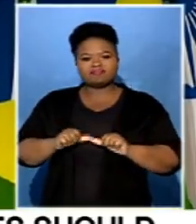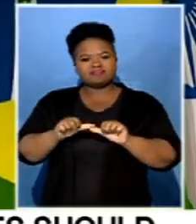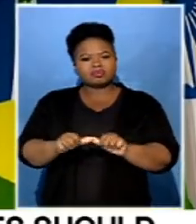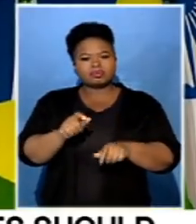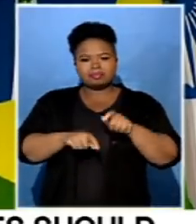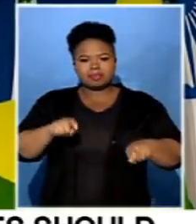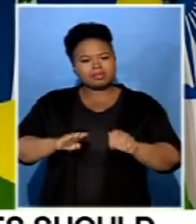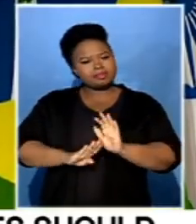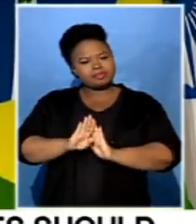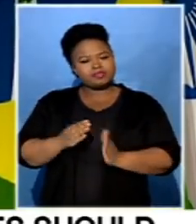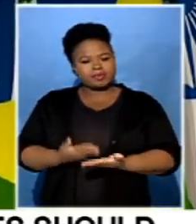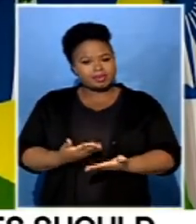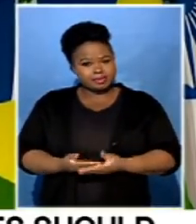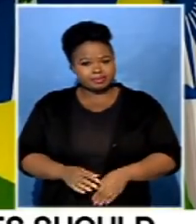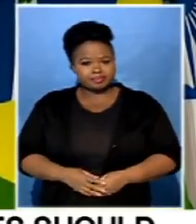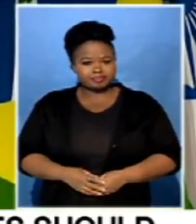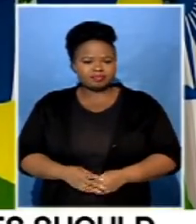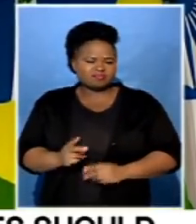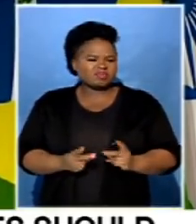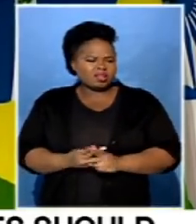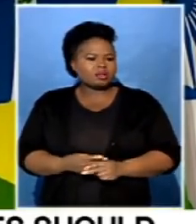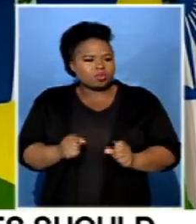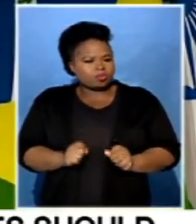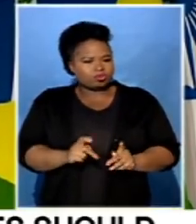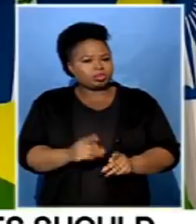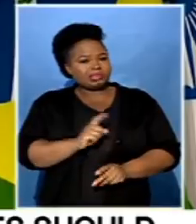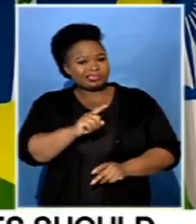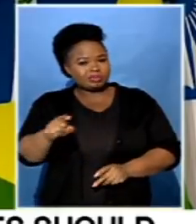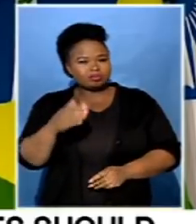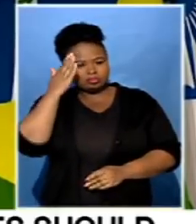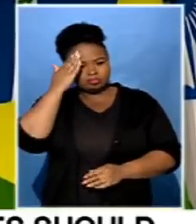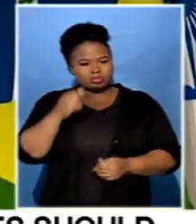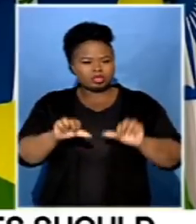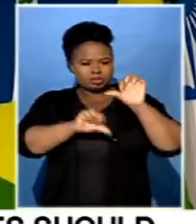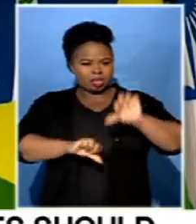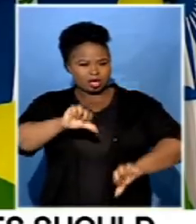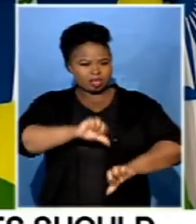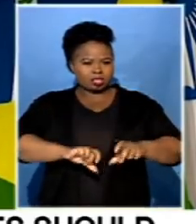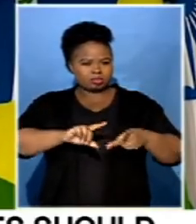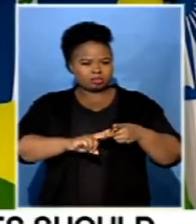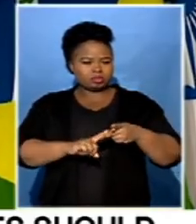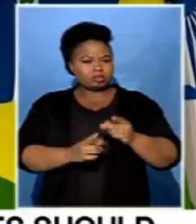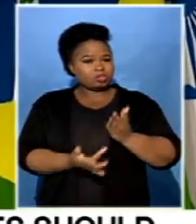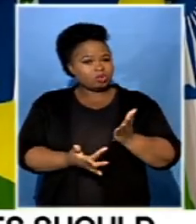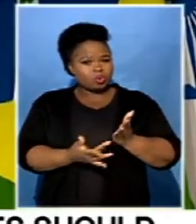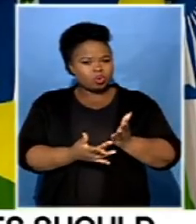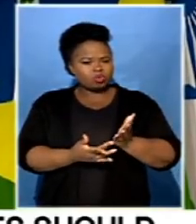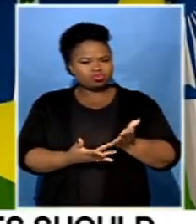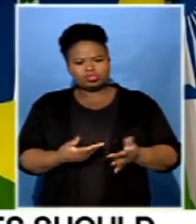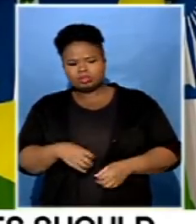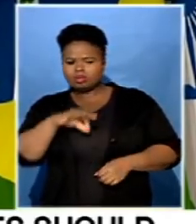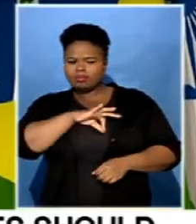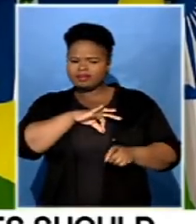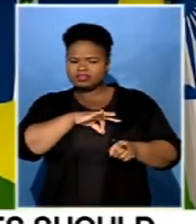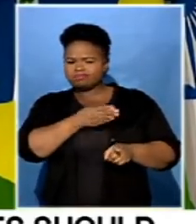people. In the face of new opportunities brought by new science and technology, every country has an equal